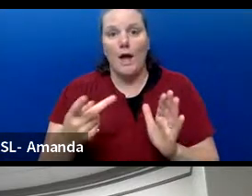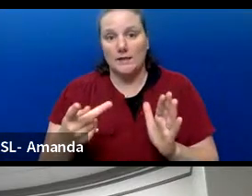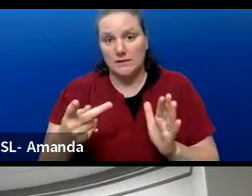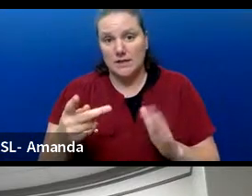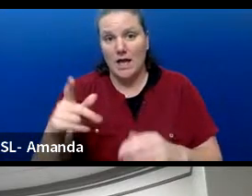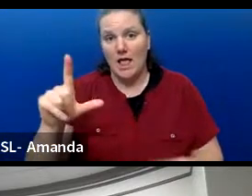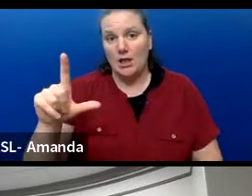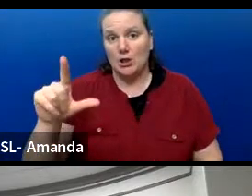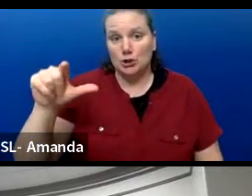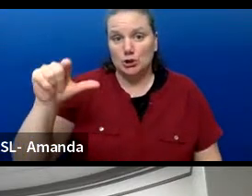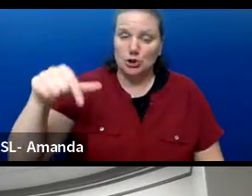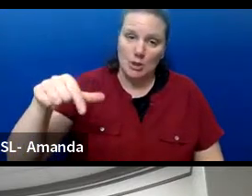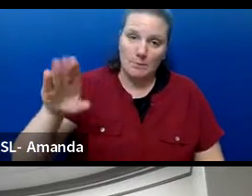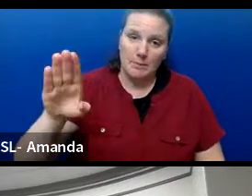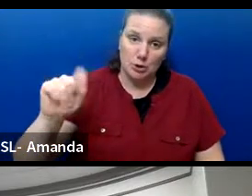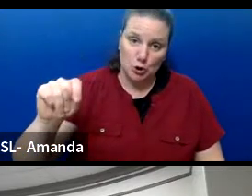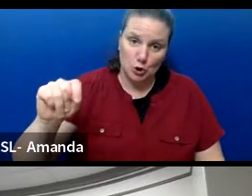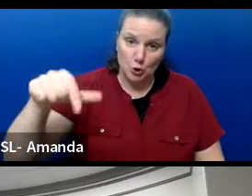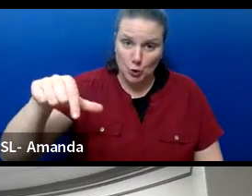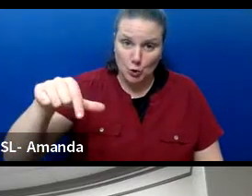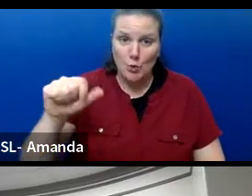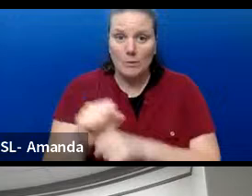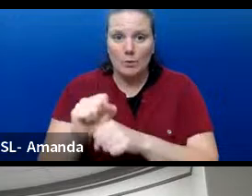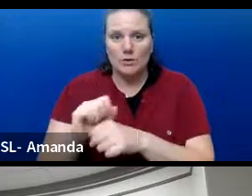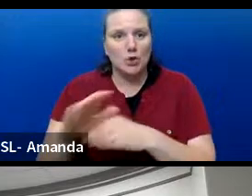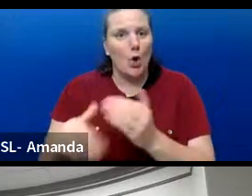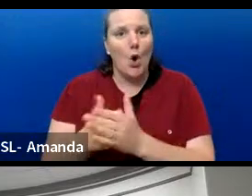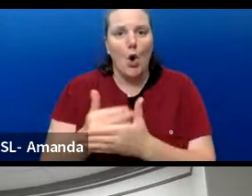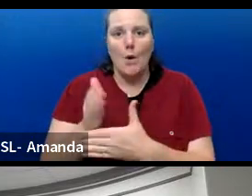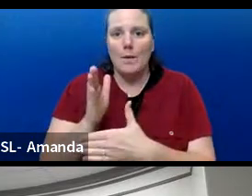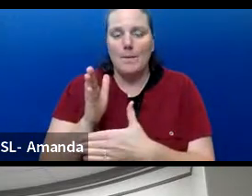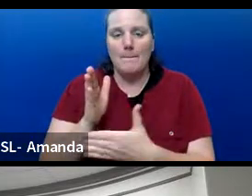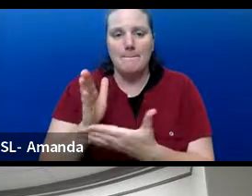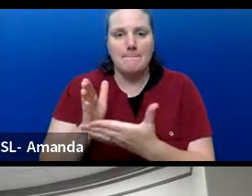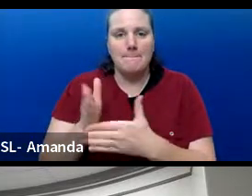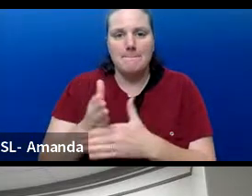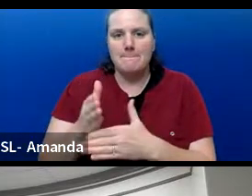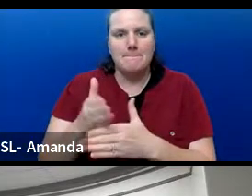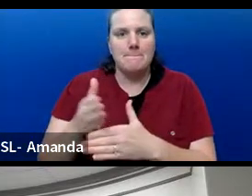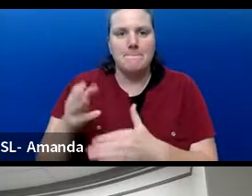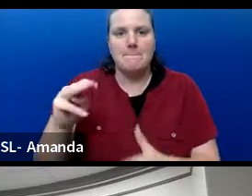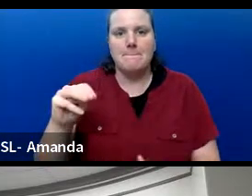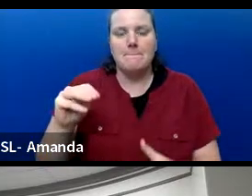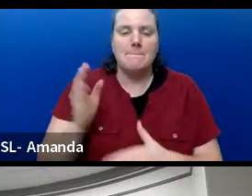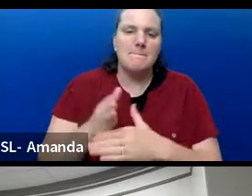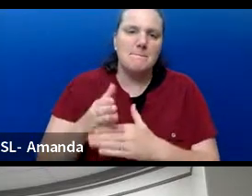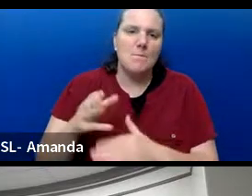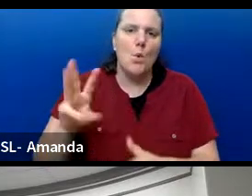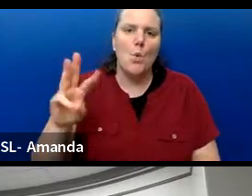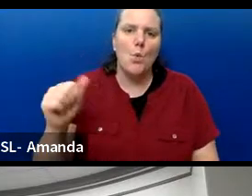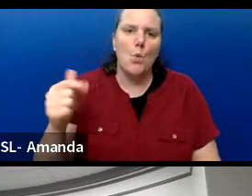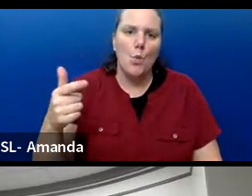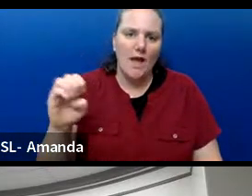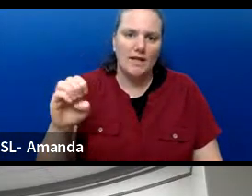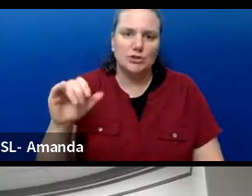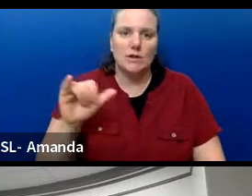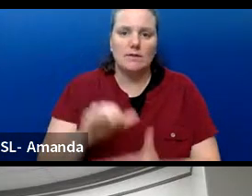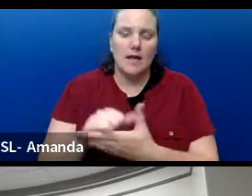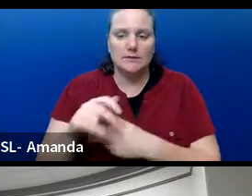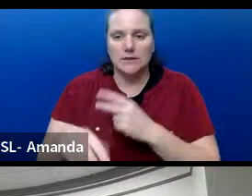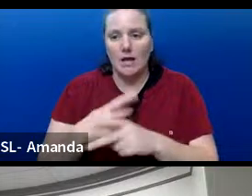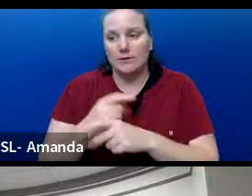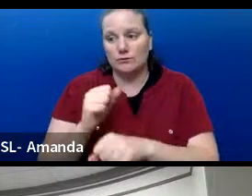employees, and they're all middle wage. So how can we, instead of that, and those are the types of jobs that are going to be on these sites during